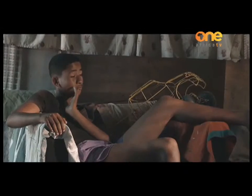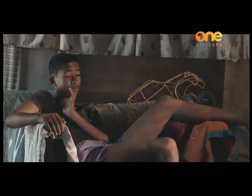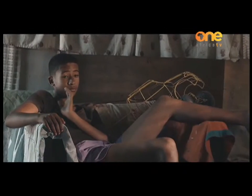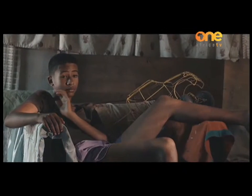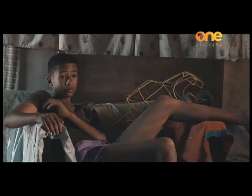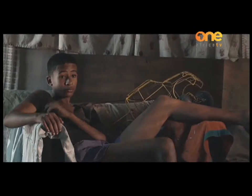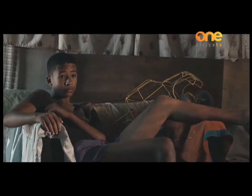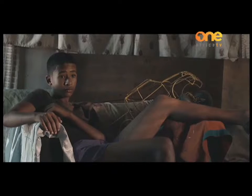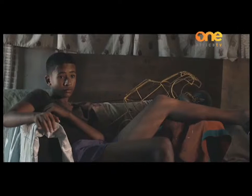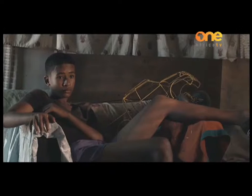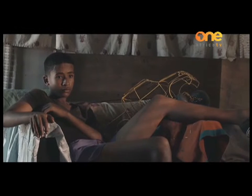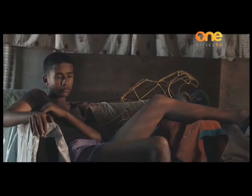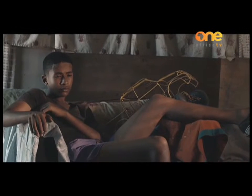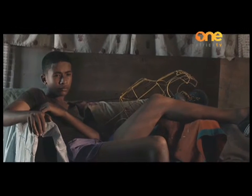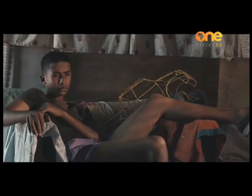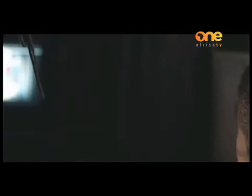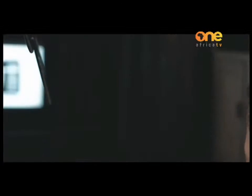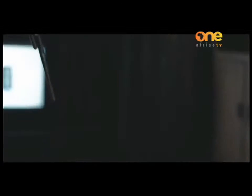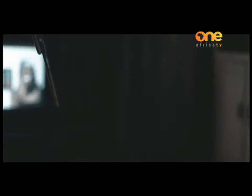special report.